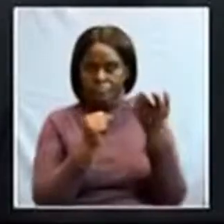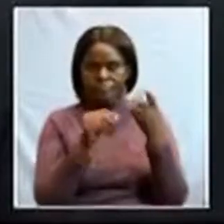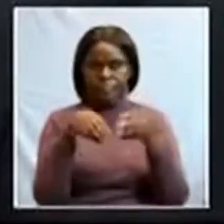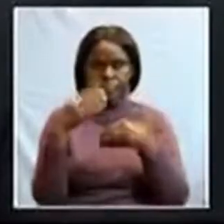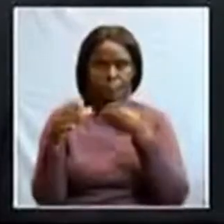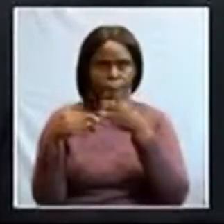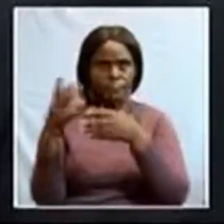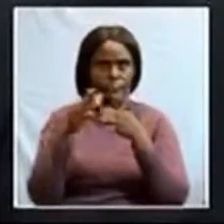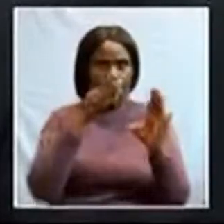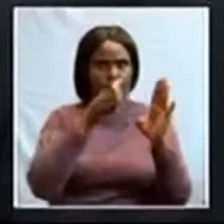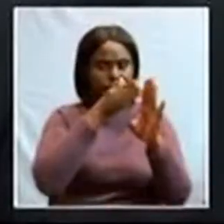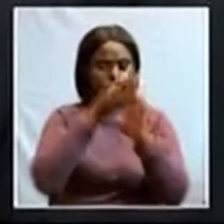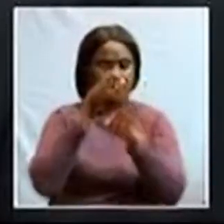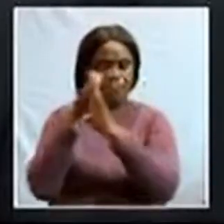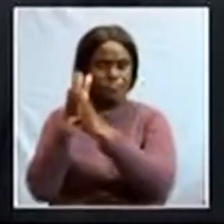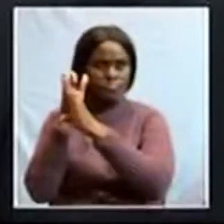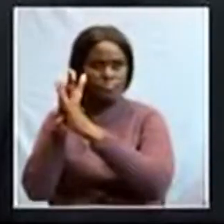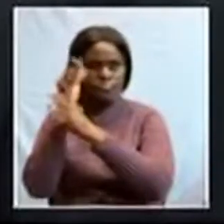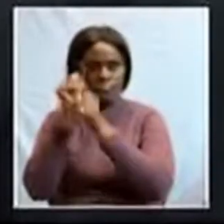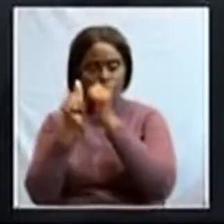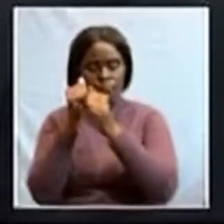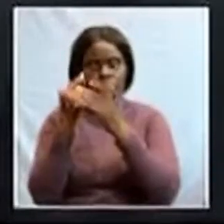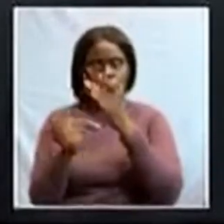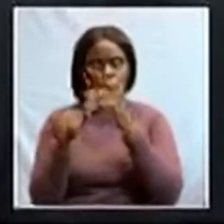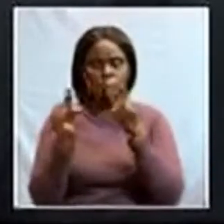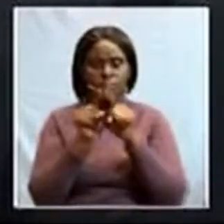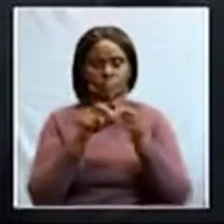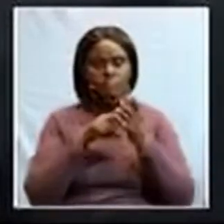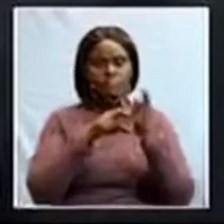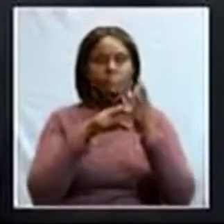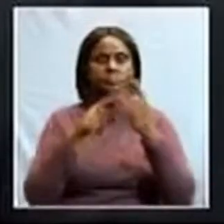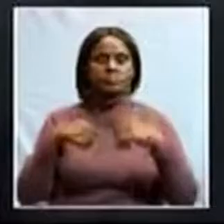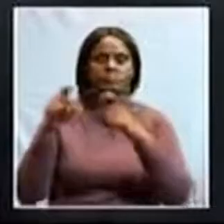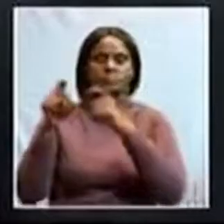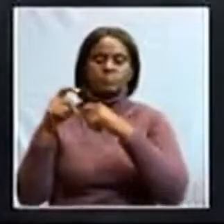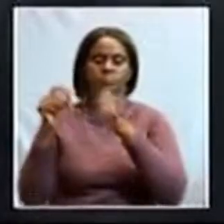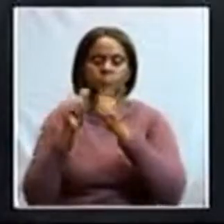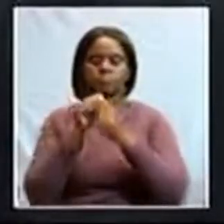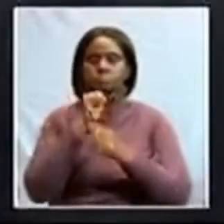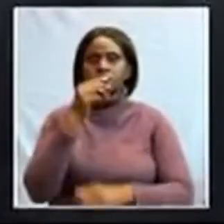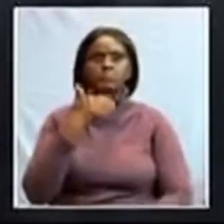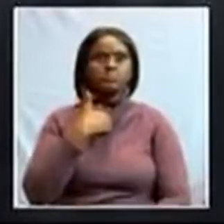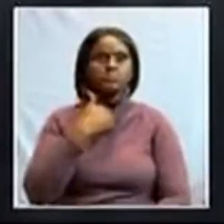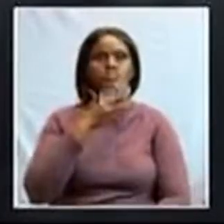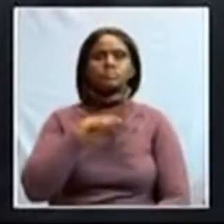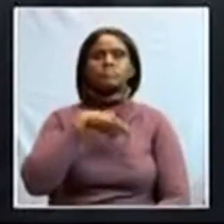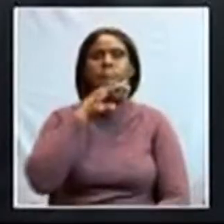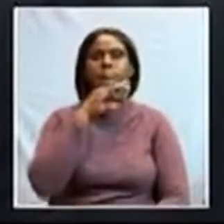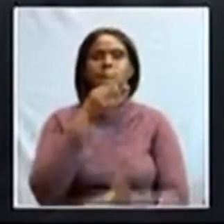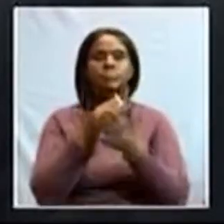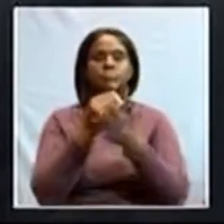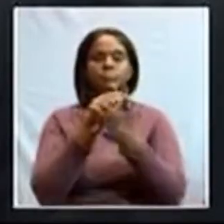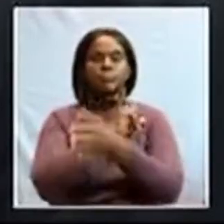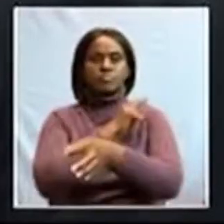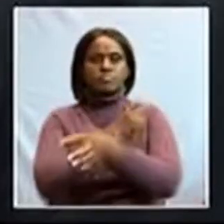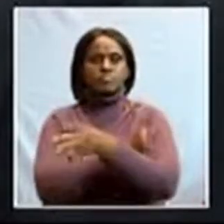deliverable targets due to transport challenges and inadequate resources.